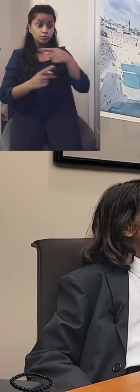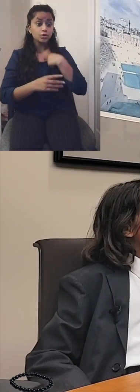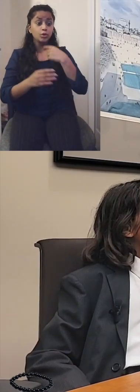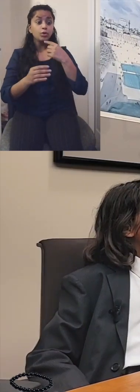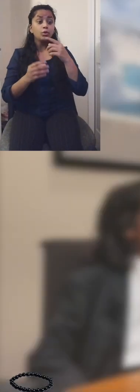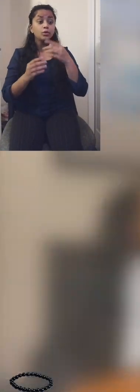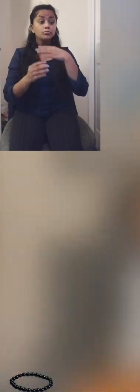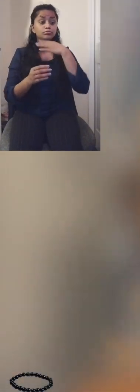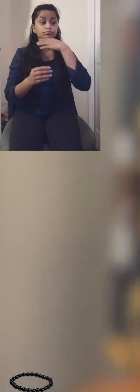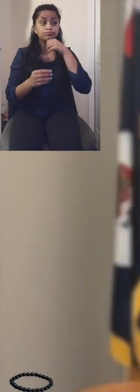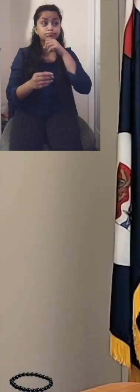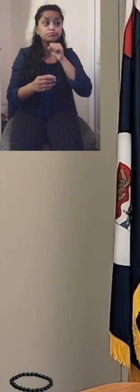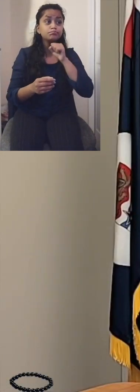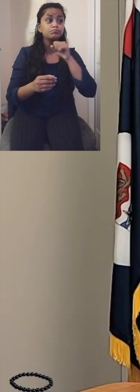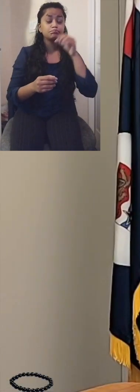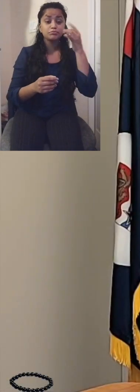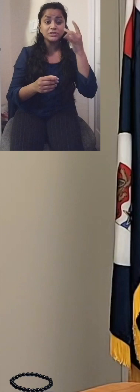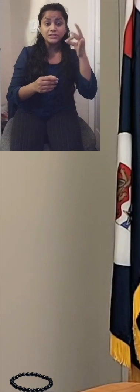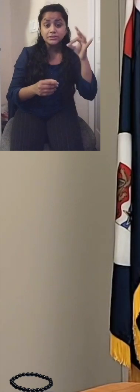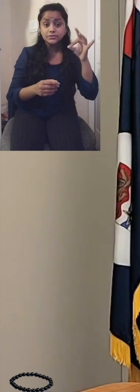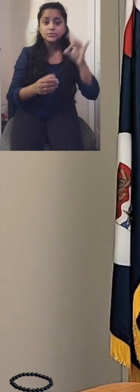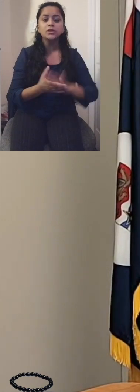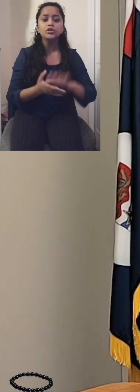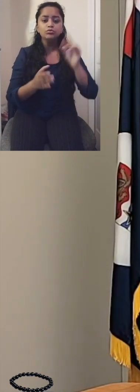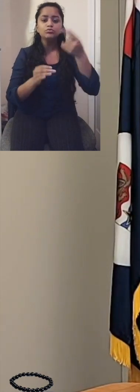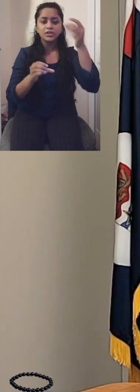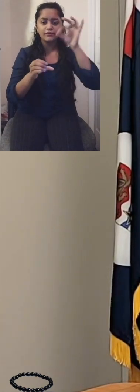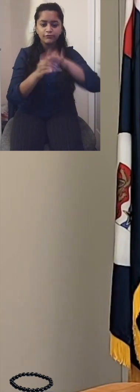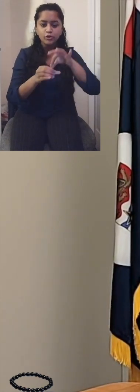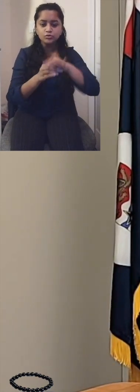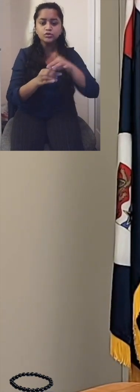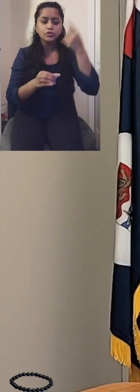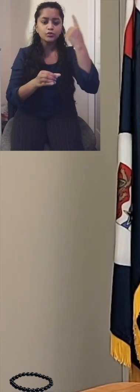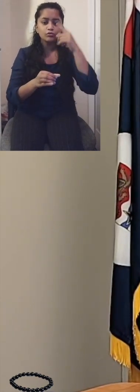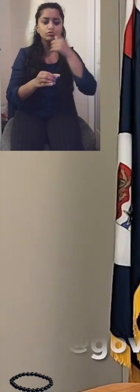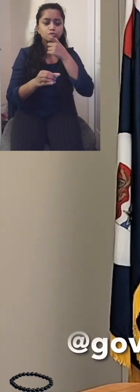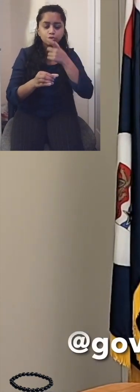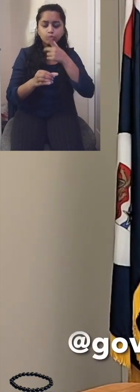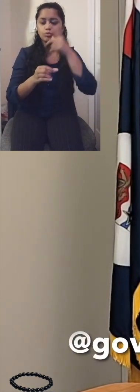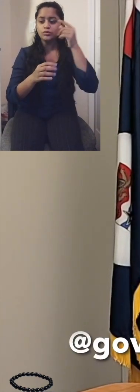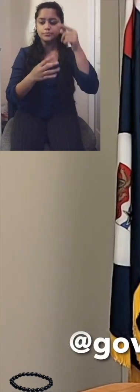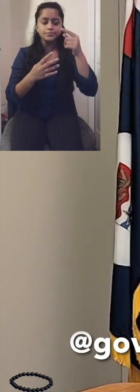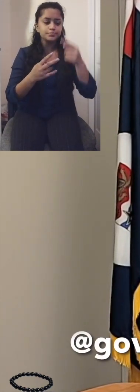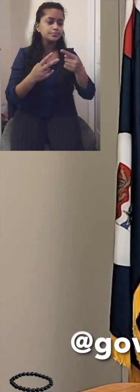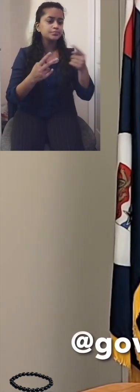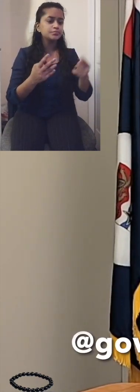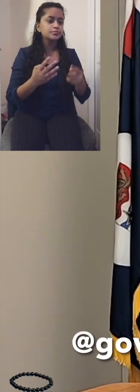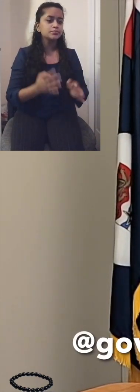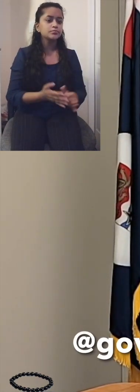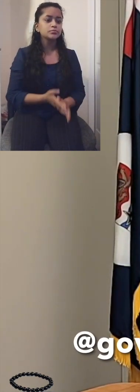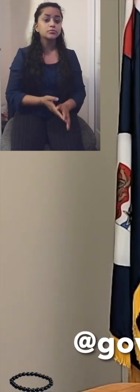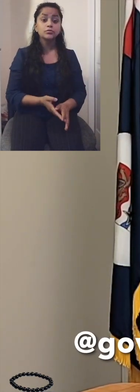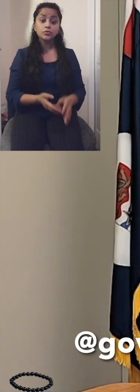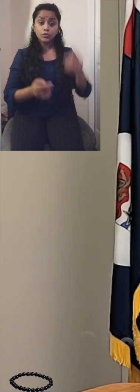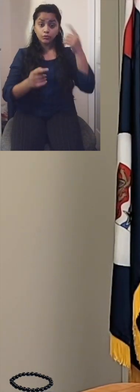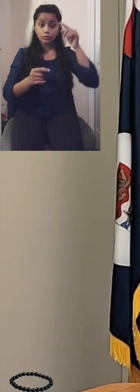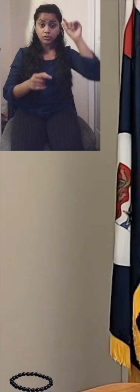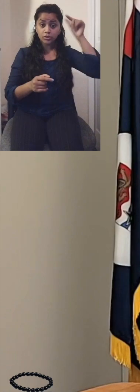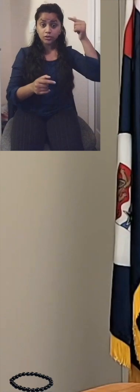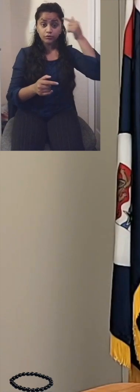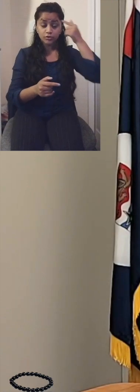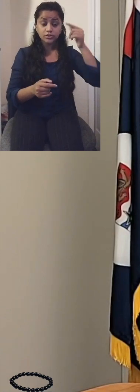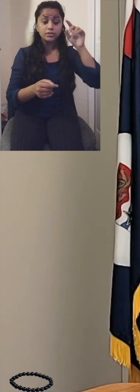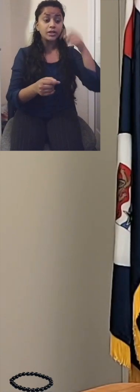in Cayman. I should also add that as governor, I do have some specific responsibilities that I take